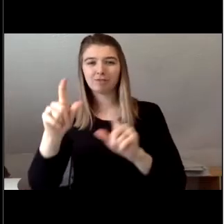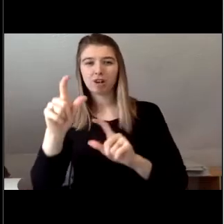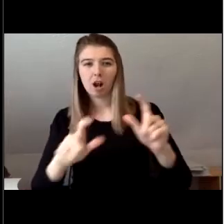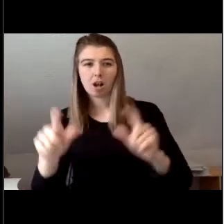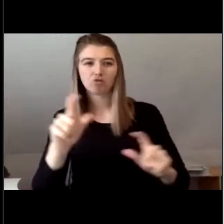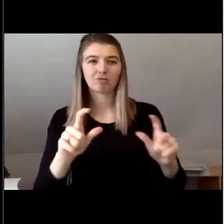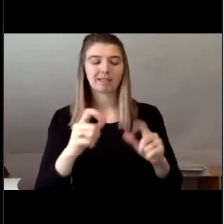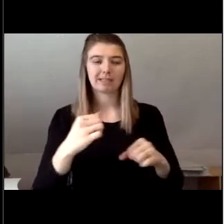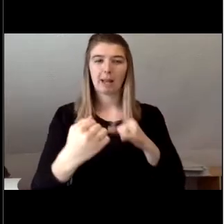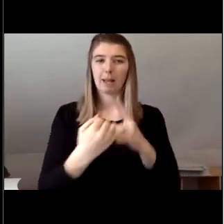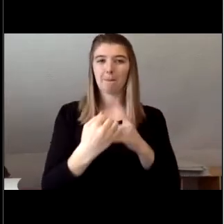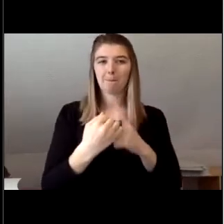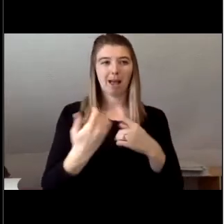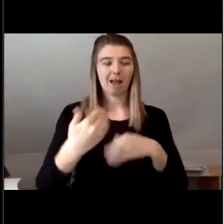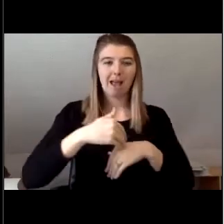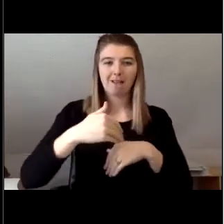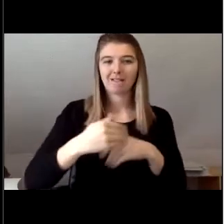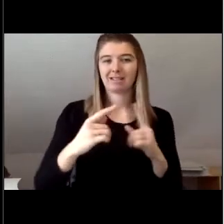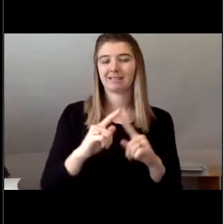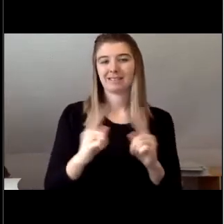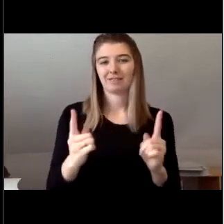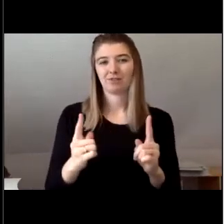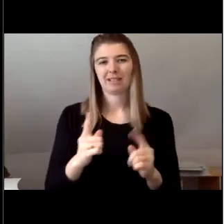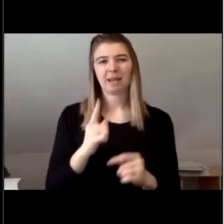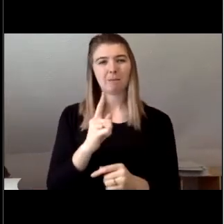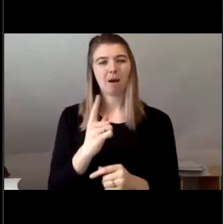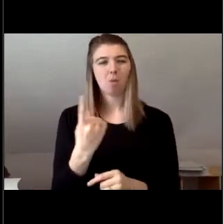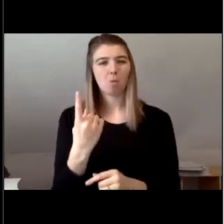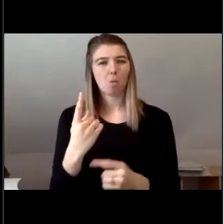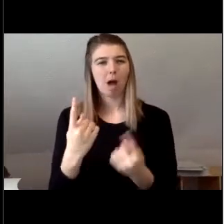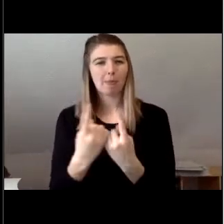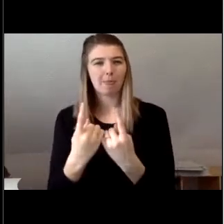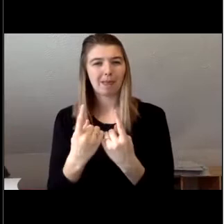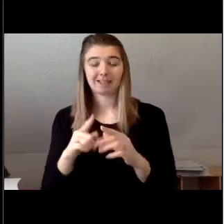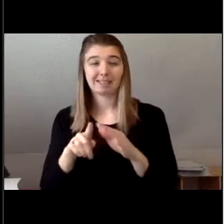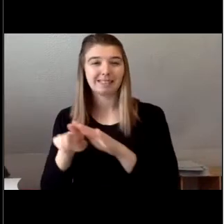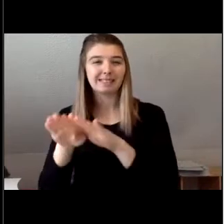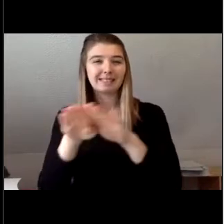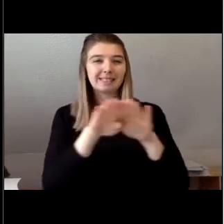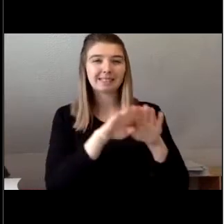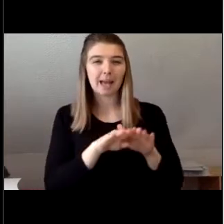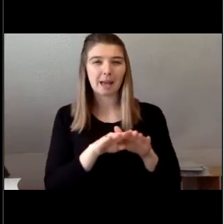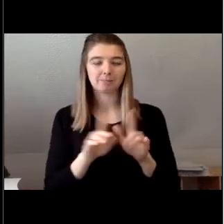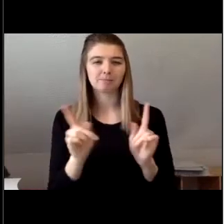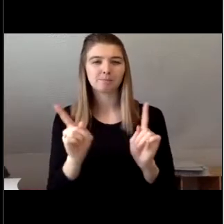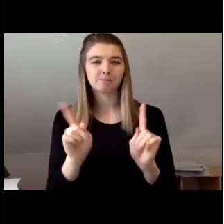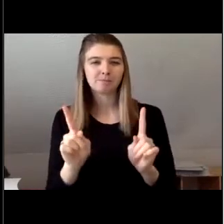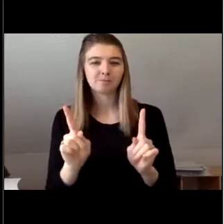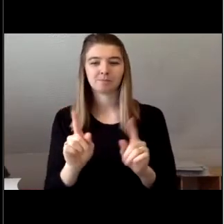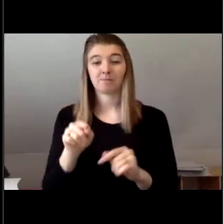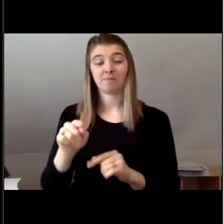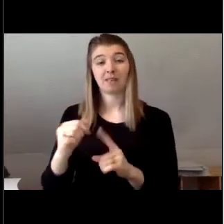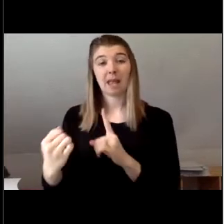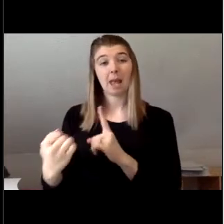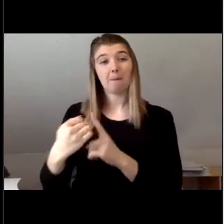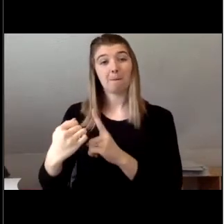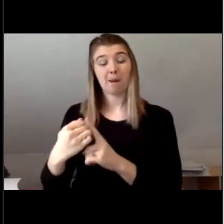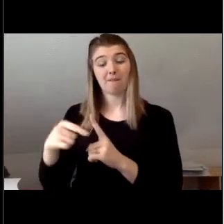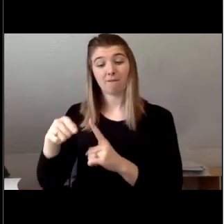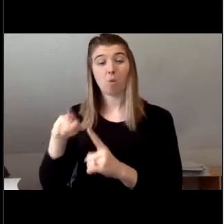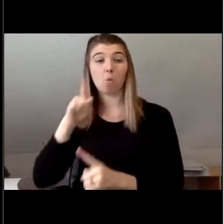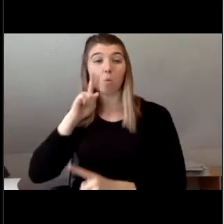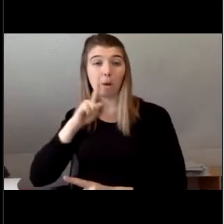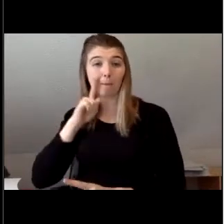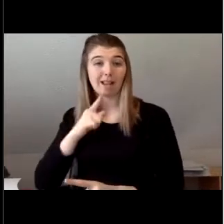one thing that has struck me that has been common across all nations is the disproportionate impact on our women and our